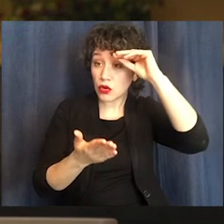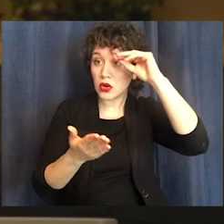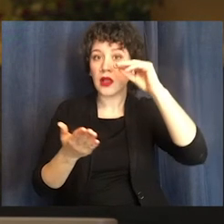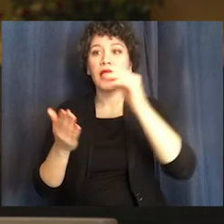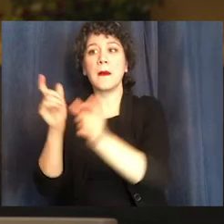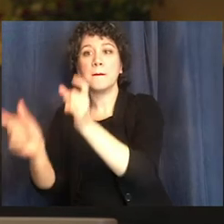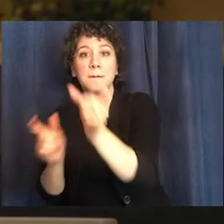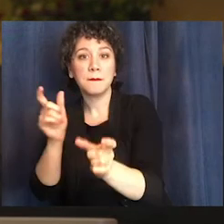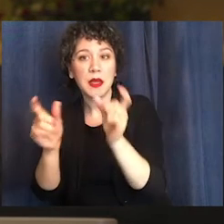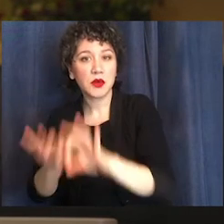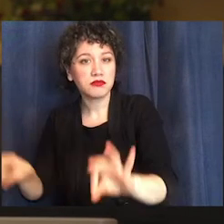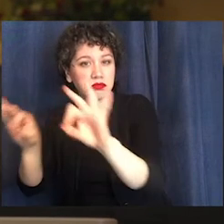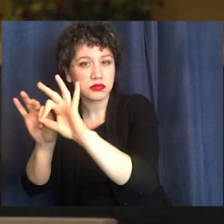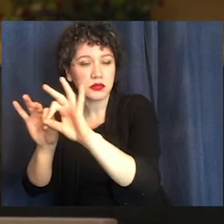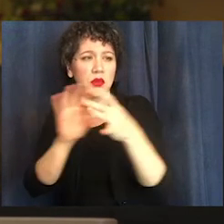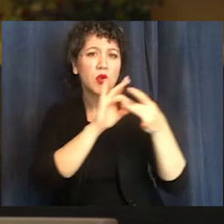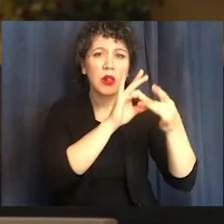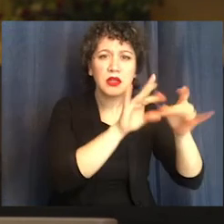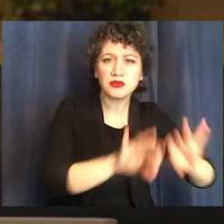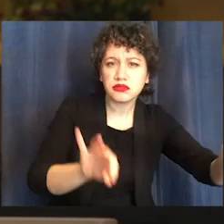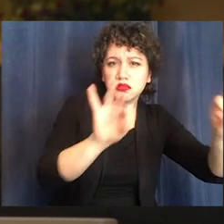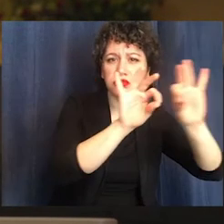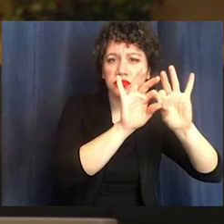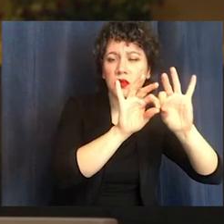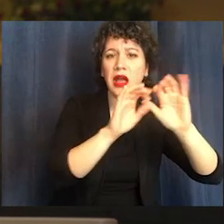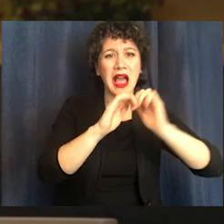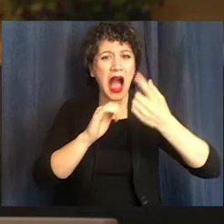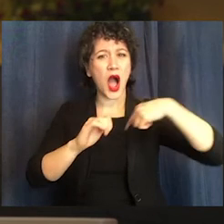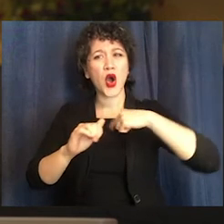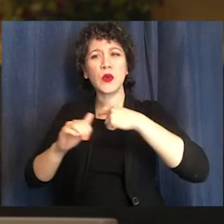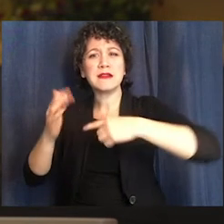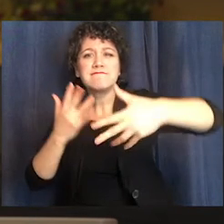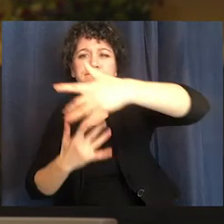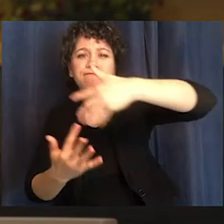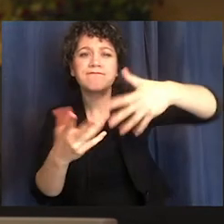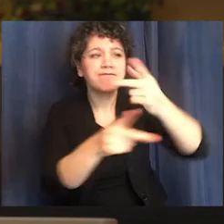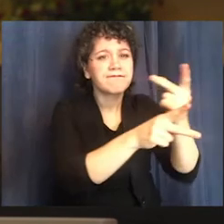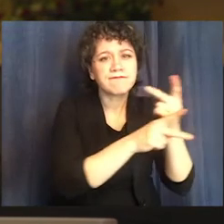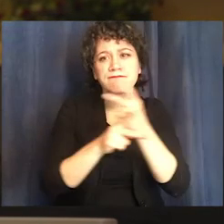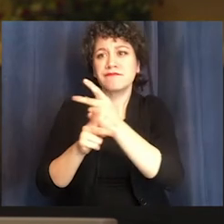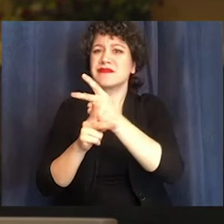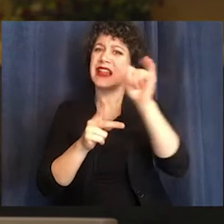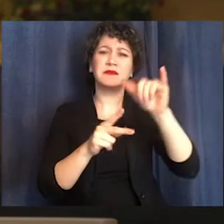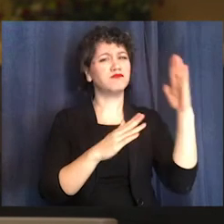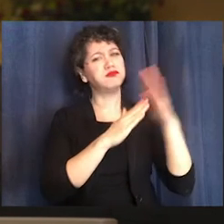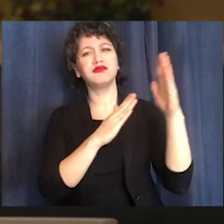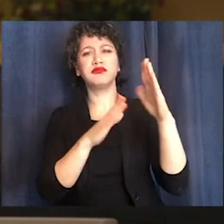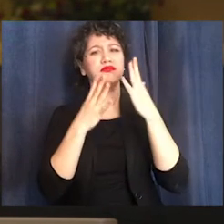matter, relationships matter. How we treat each other matters the most in life. Class of